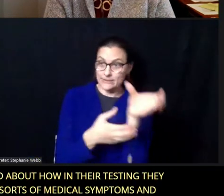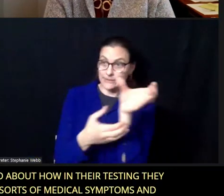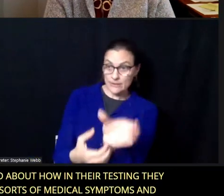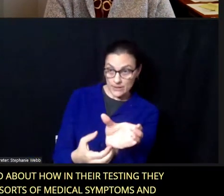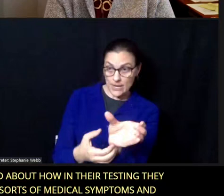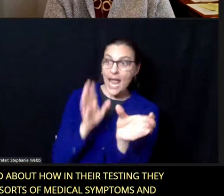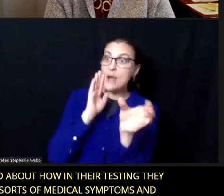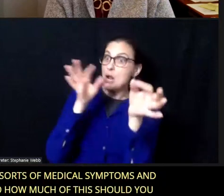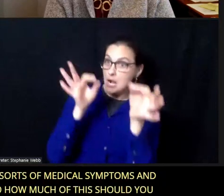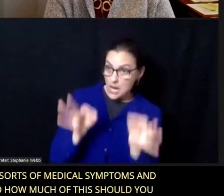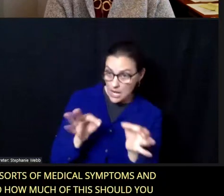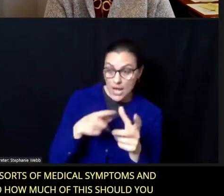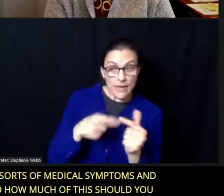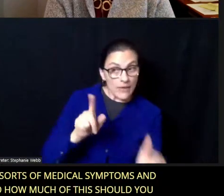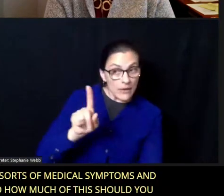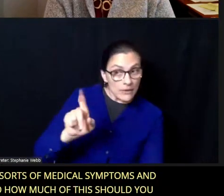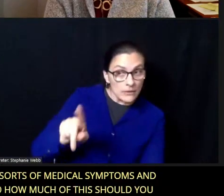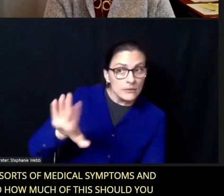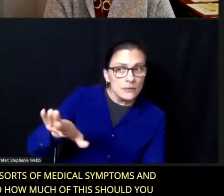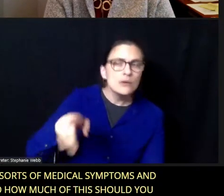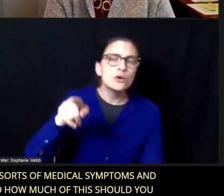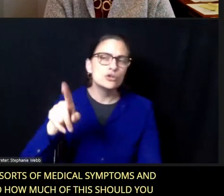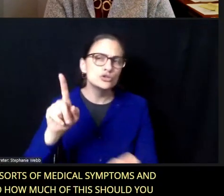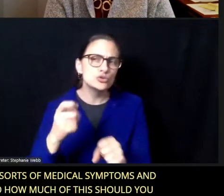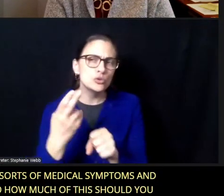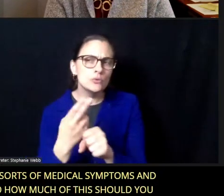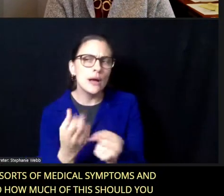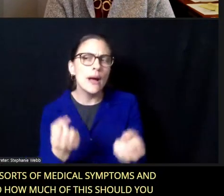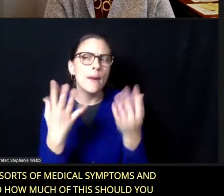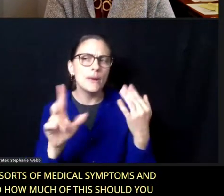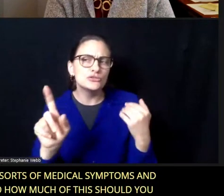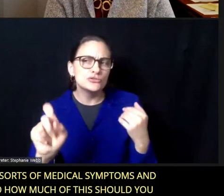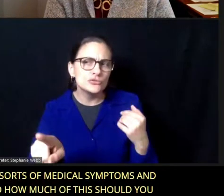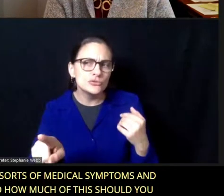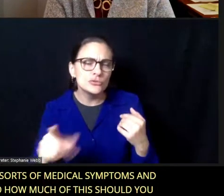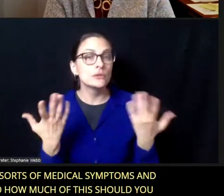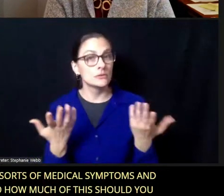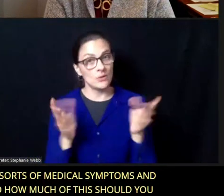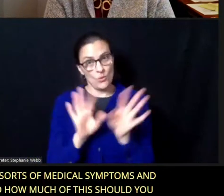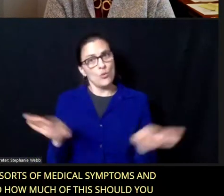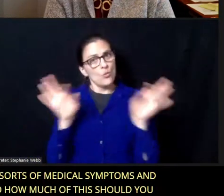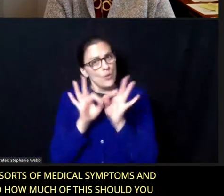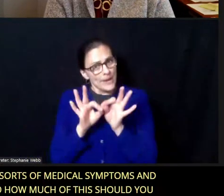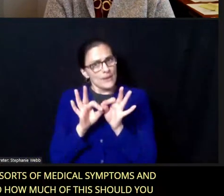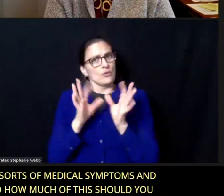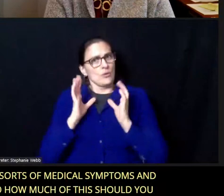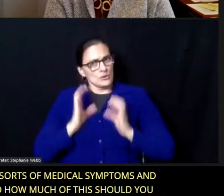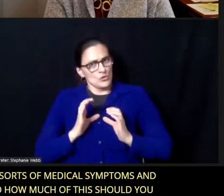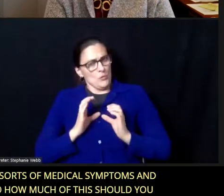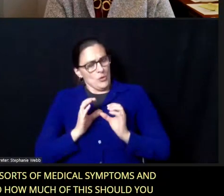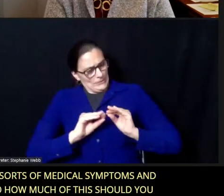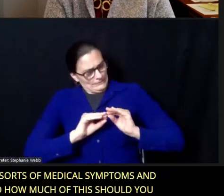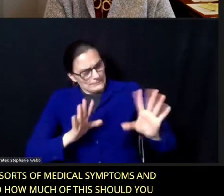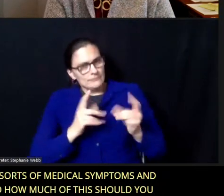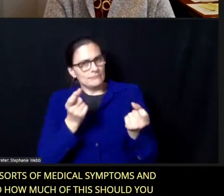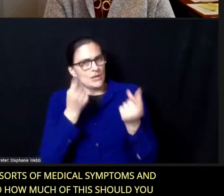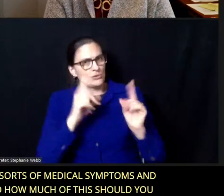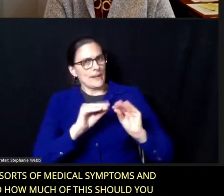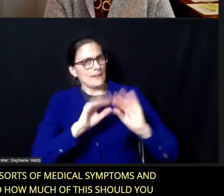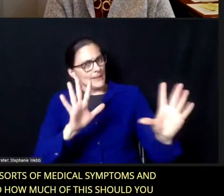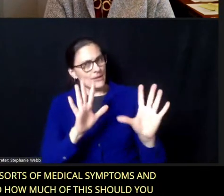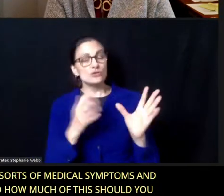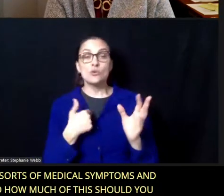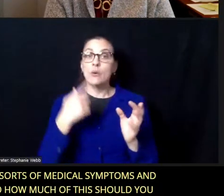can understand that properly. So I think those are some of the things that we need to look at is how would people use it in an actual